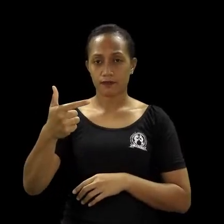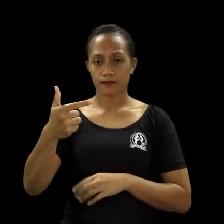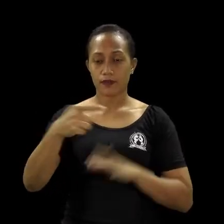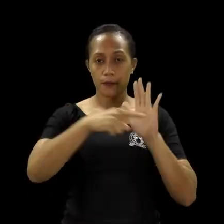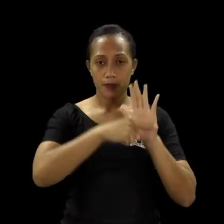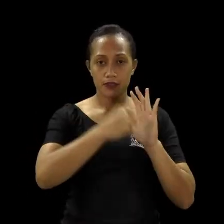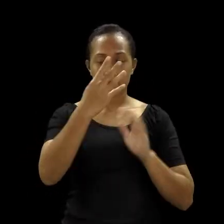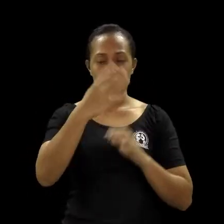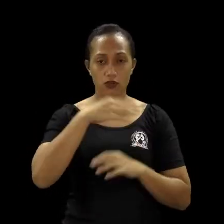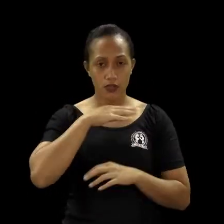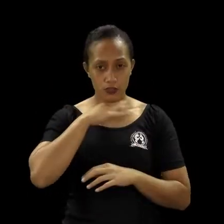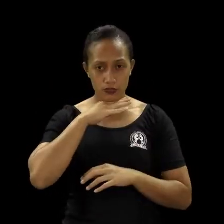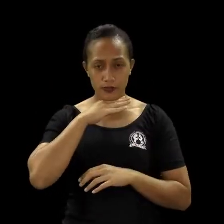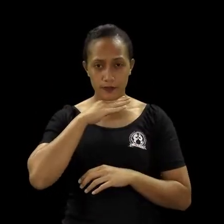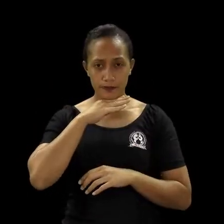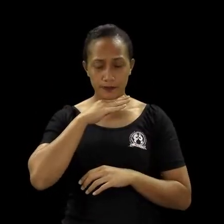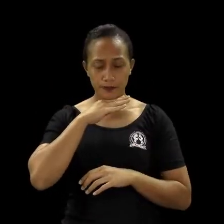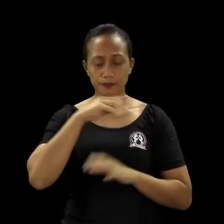minus 400